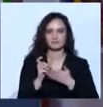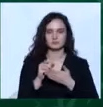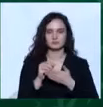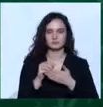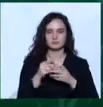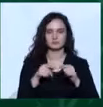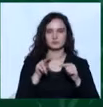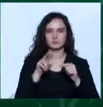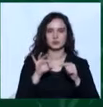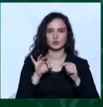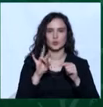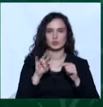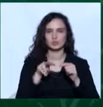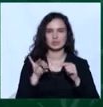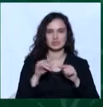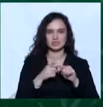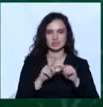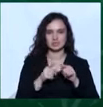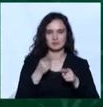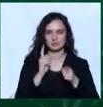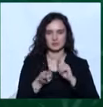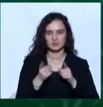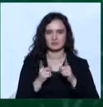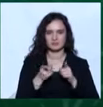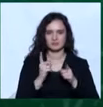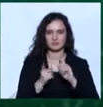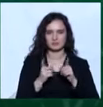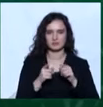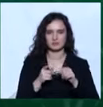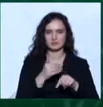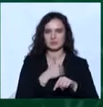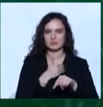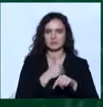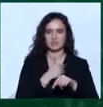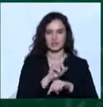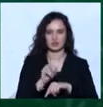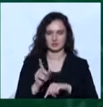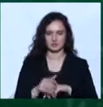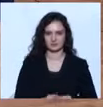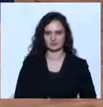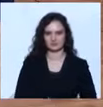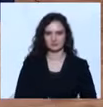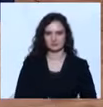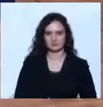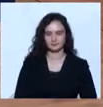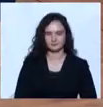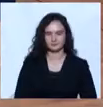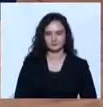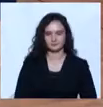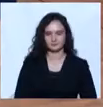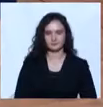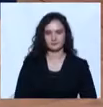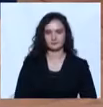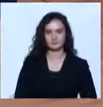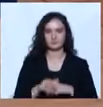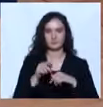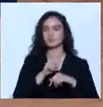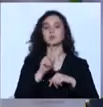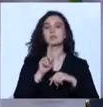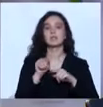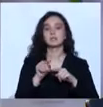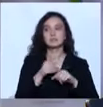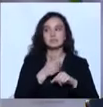And longing means really, really wanting something. And if you are longing for